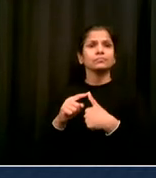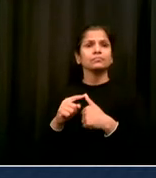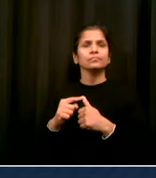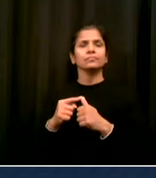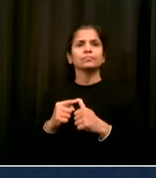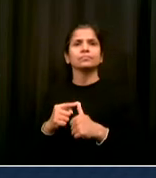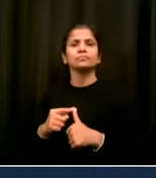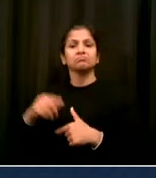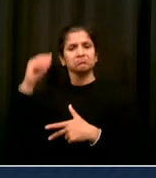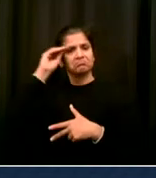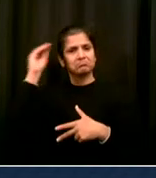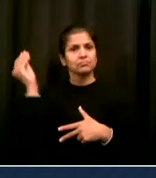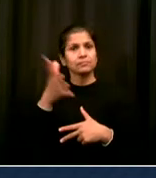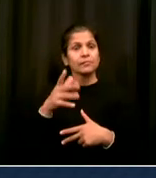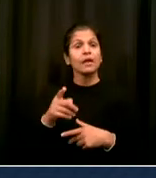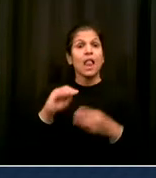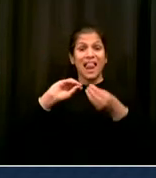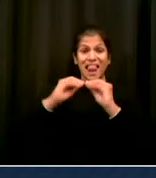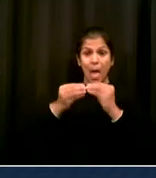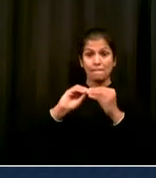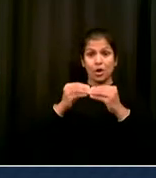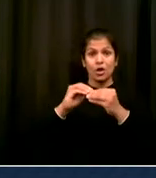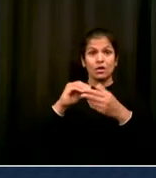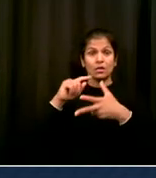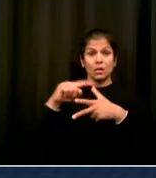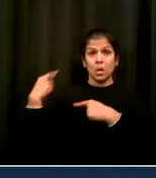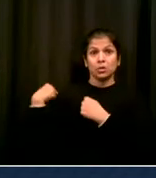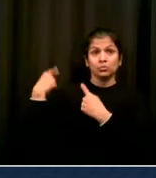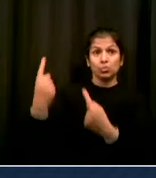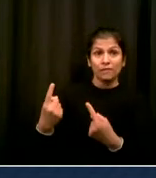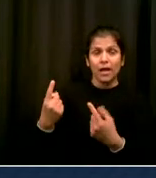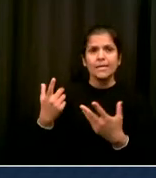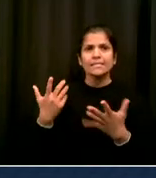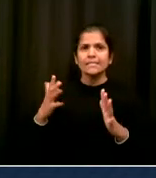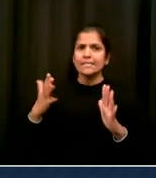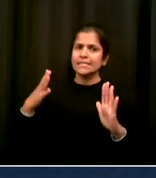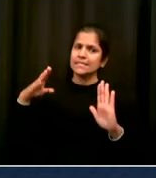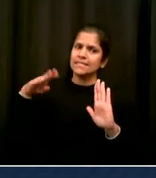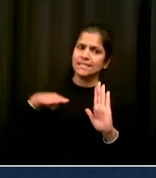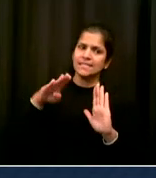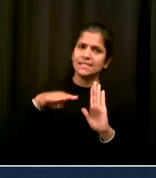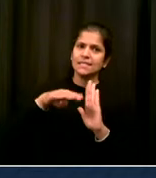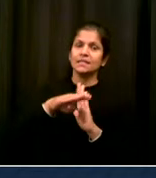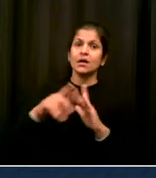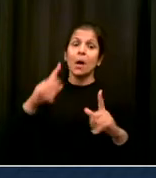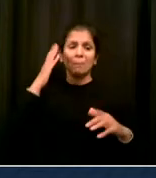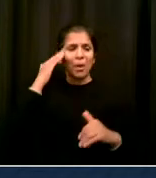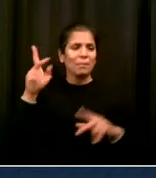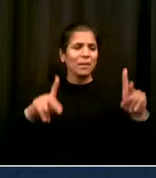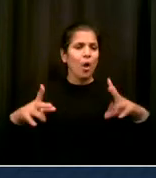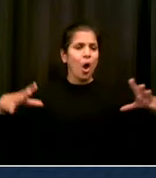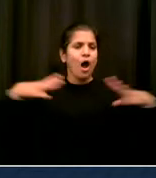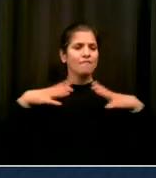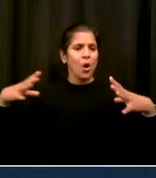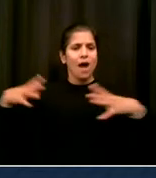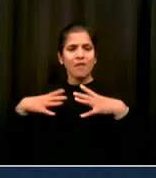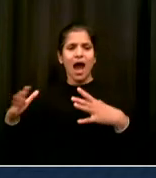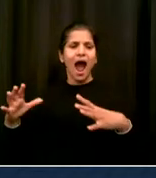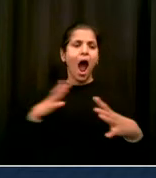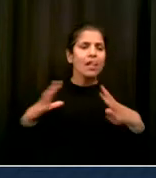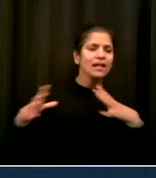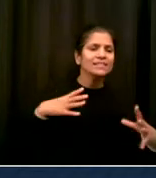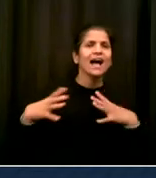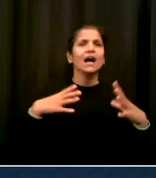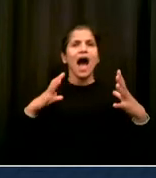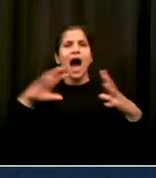days. We obviously had the situation with a lot of people getting tested in advance of the holidays, and then during the